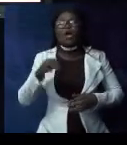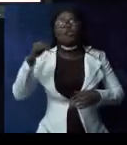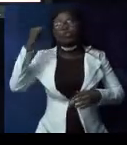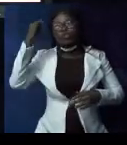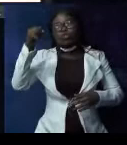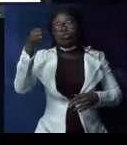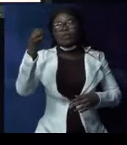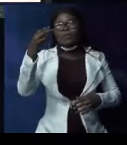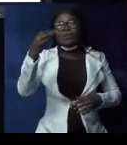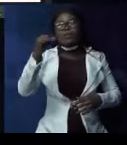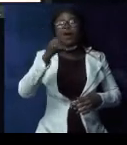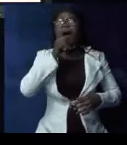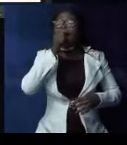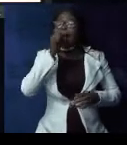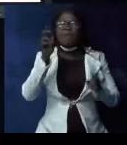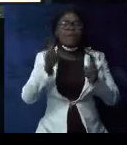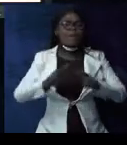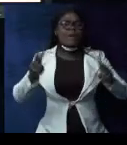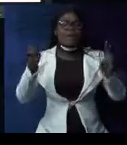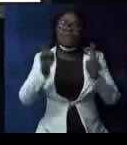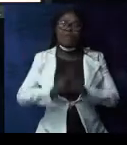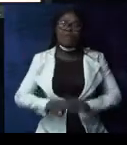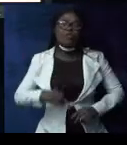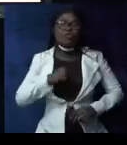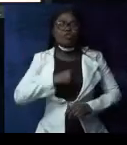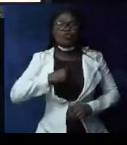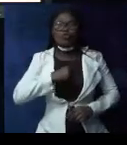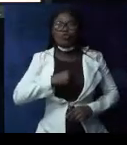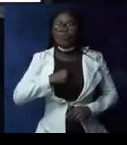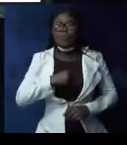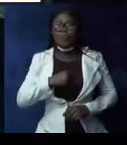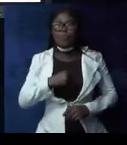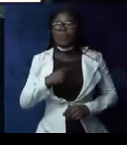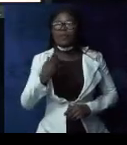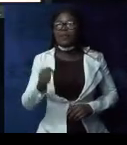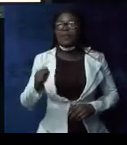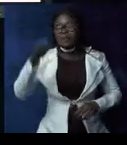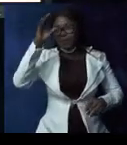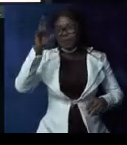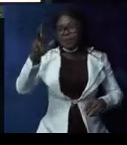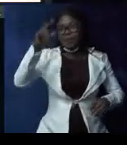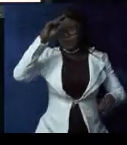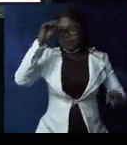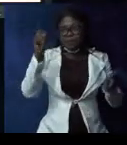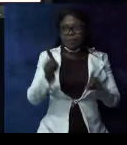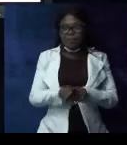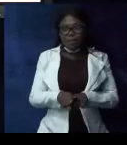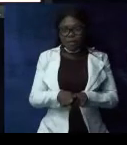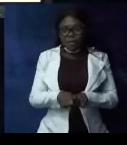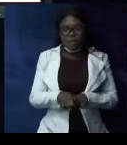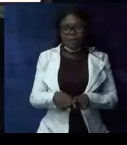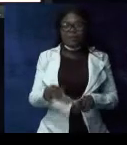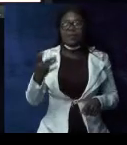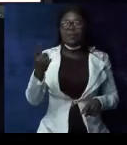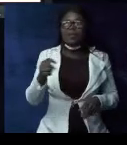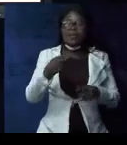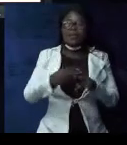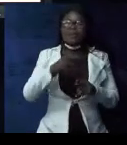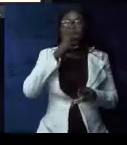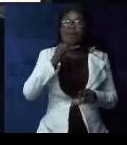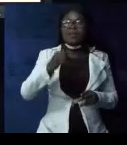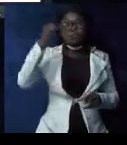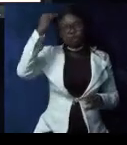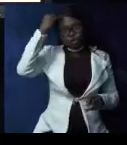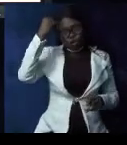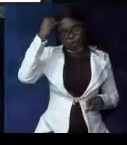sorry. I didn't do it intentionally. I am sorry. The three brothers, I have not told you their names. Their names